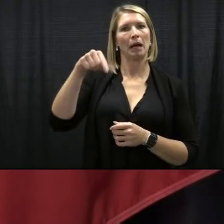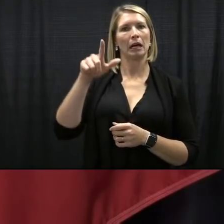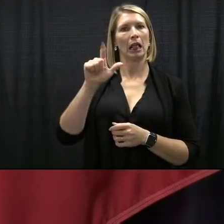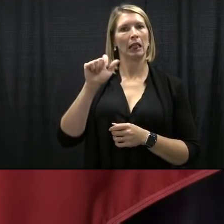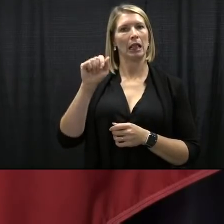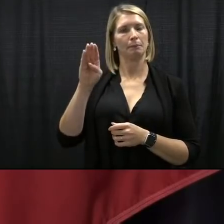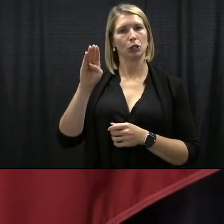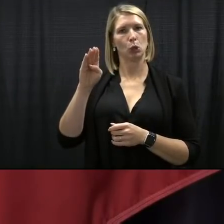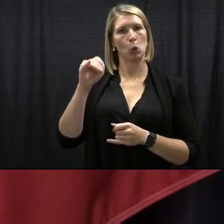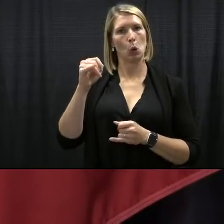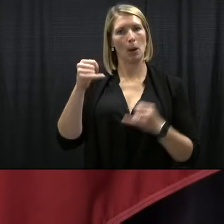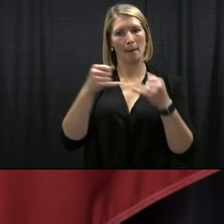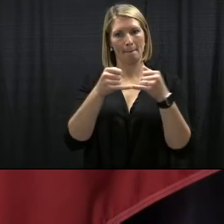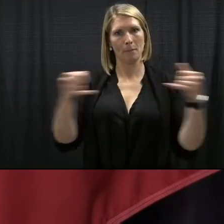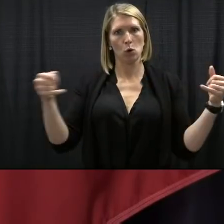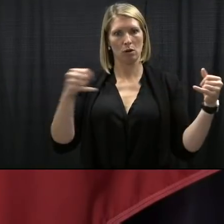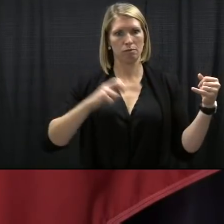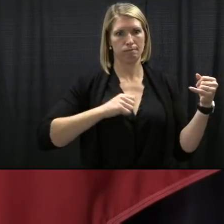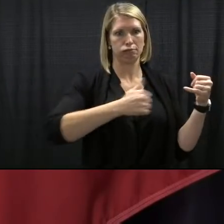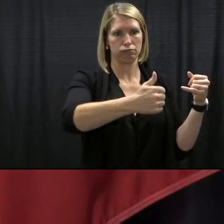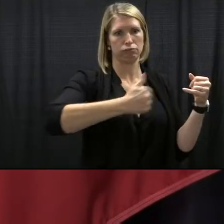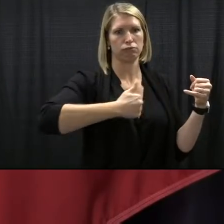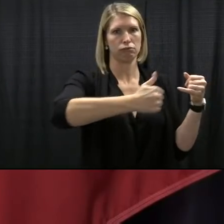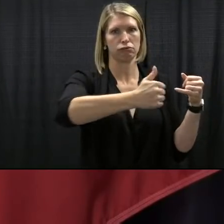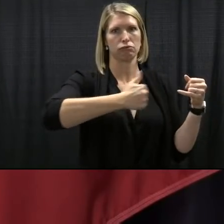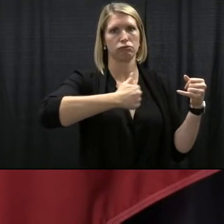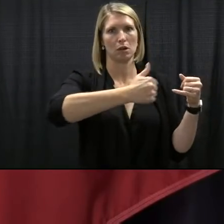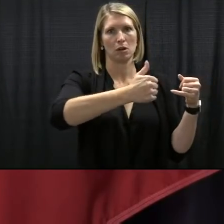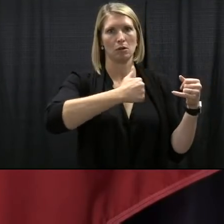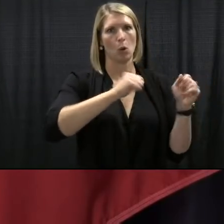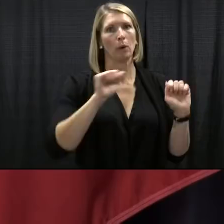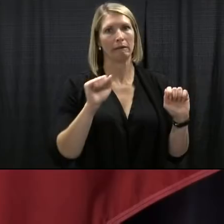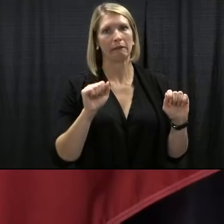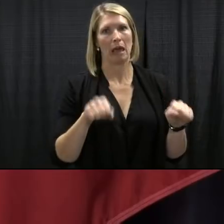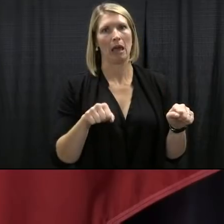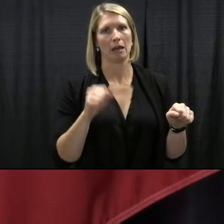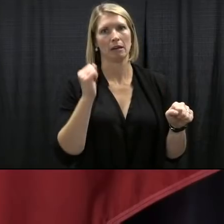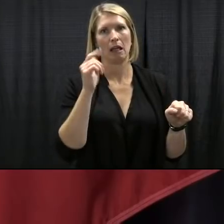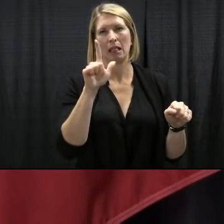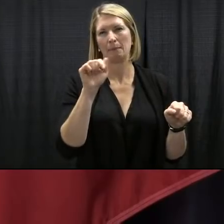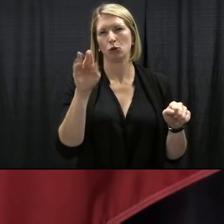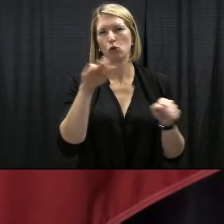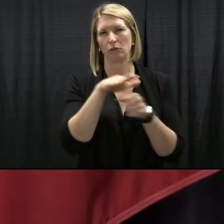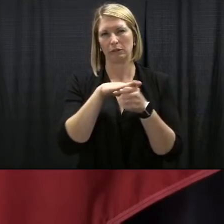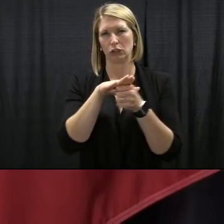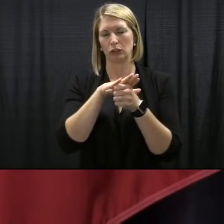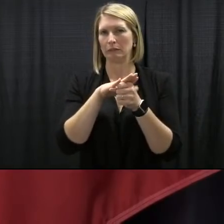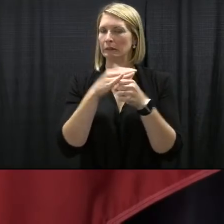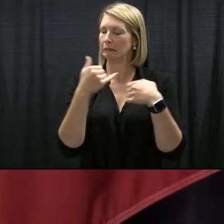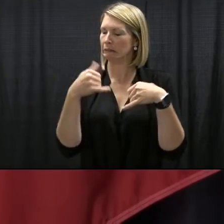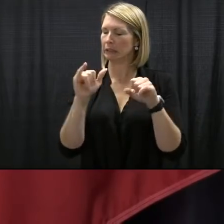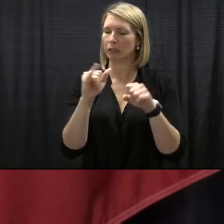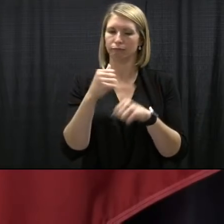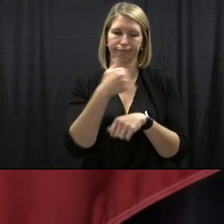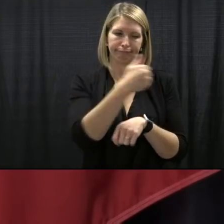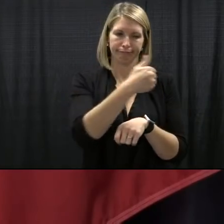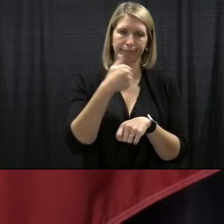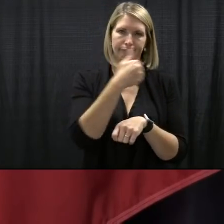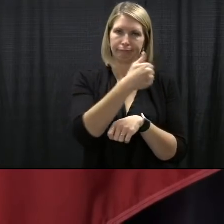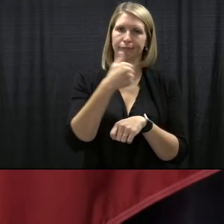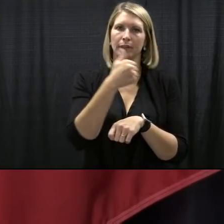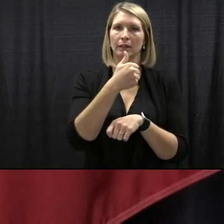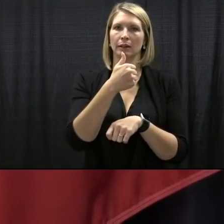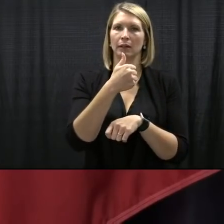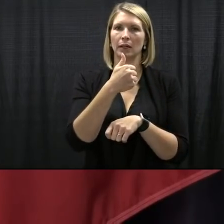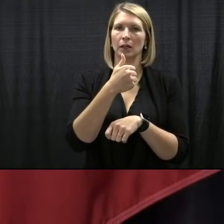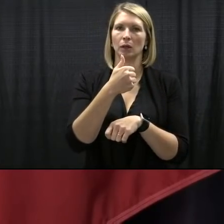border. Anyone living in the border communities that has not traveled outside the region in the past 14 days are still permitted to travel into the